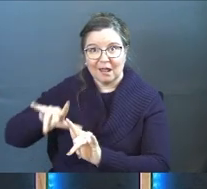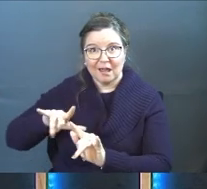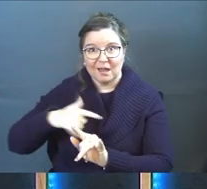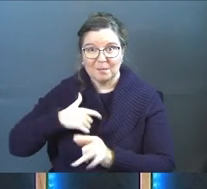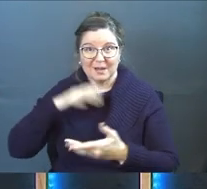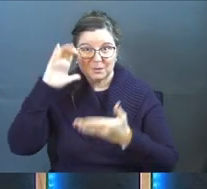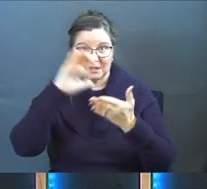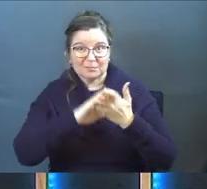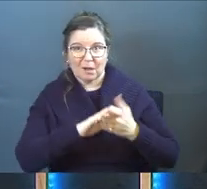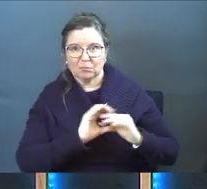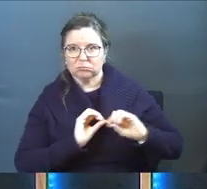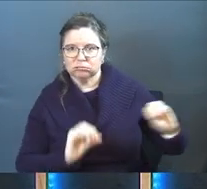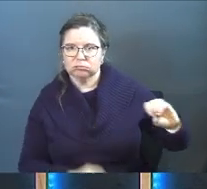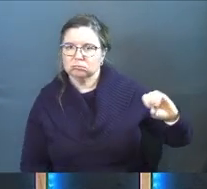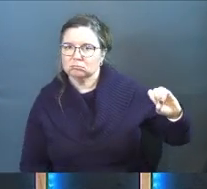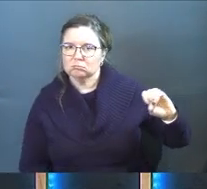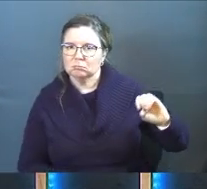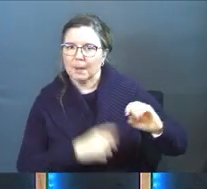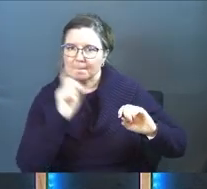offer it to our spouses?